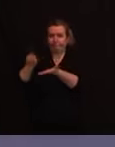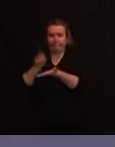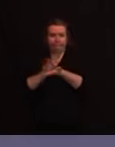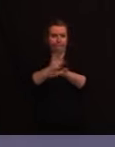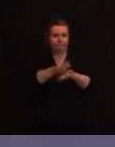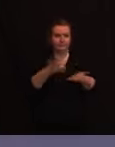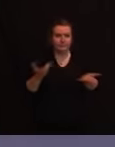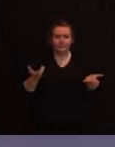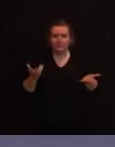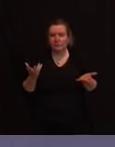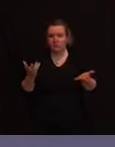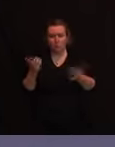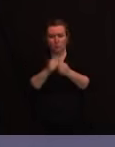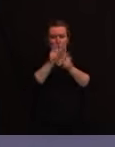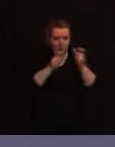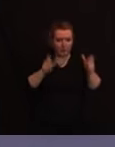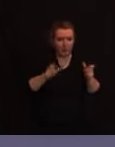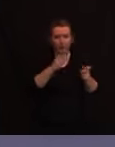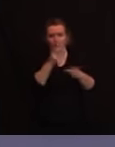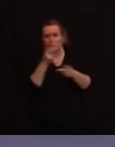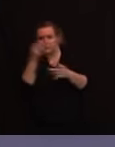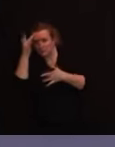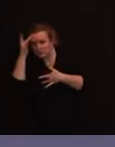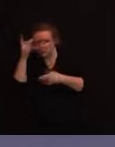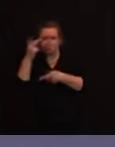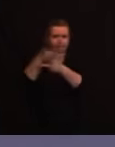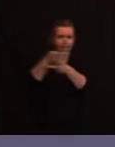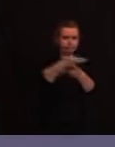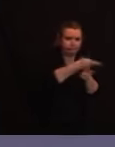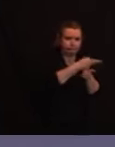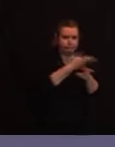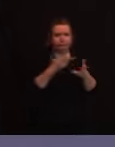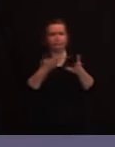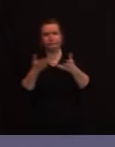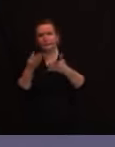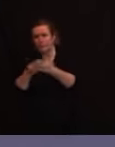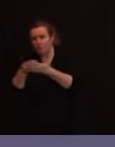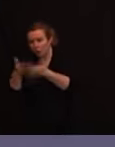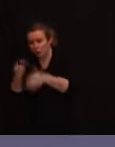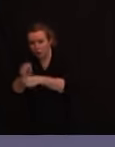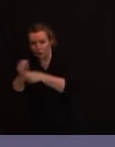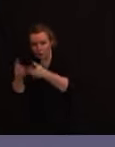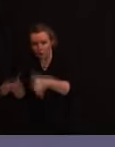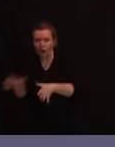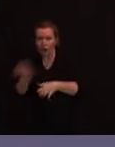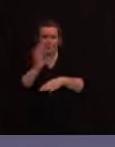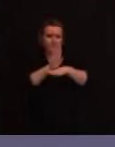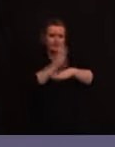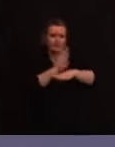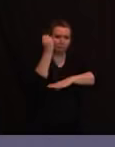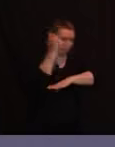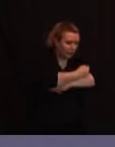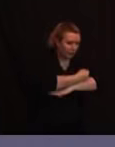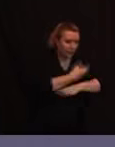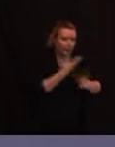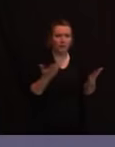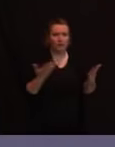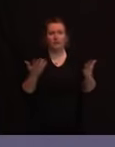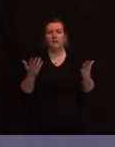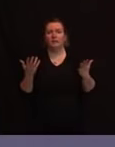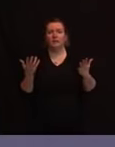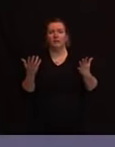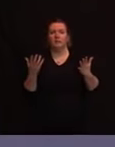with people who are sick, people who have lost their jobs, small businesses, you name it. It's too early to tell the impact